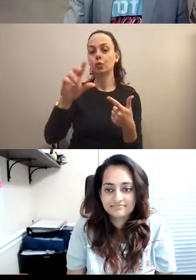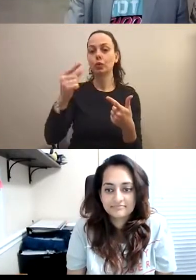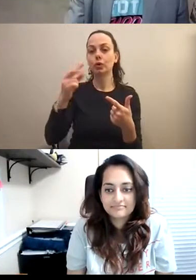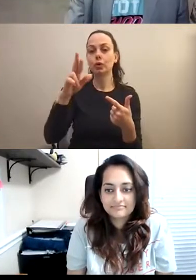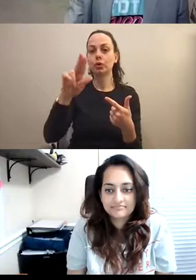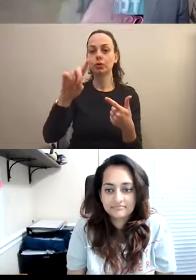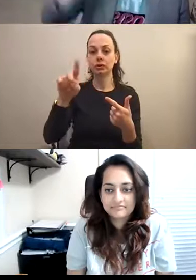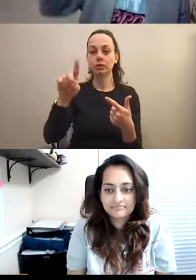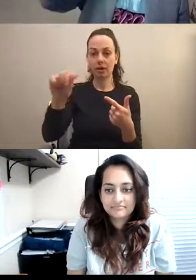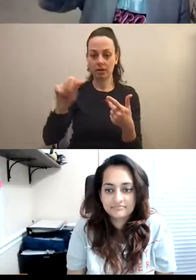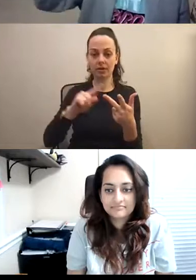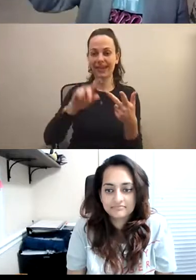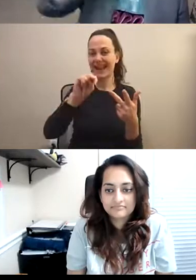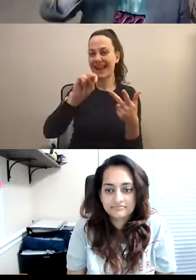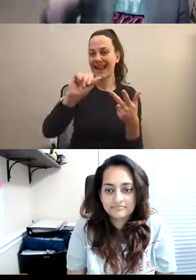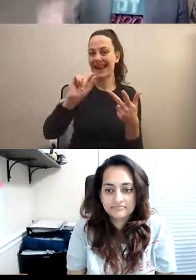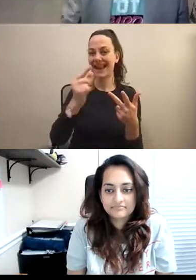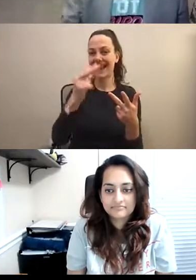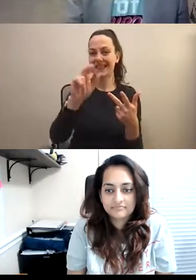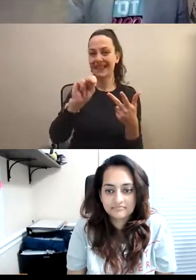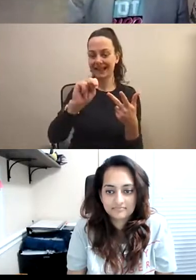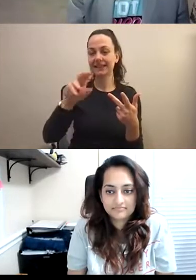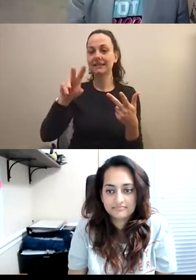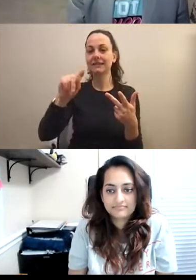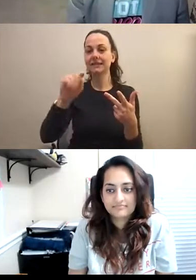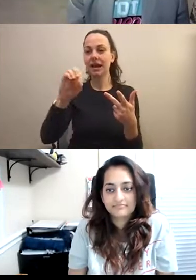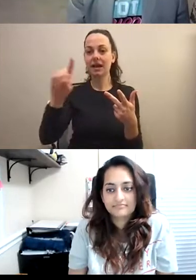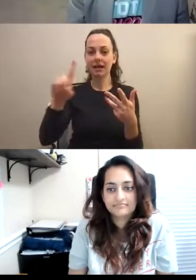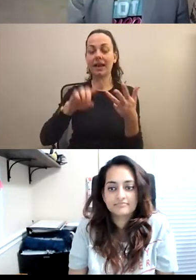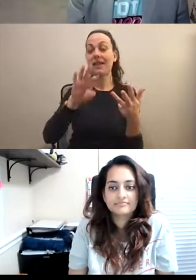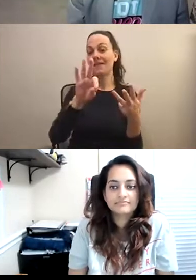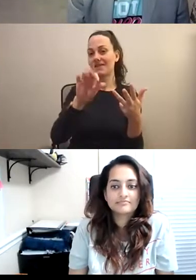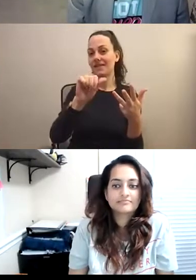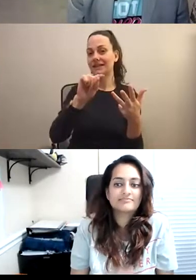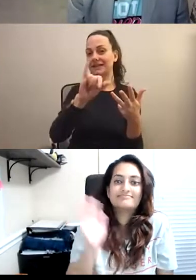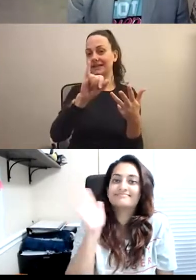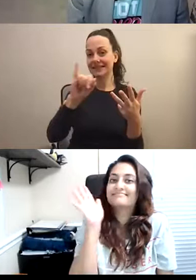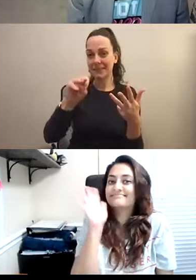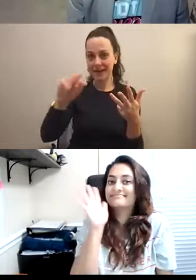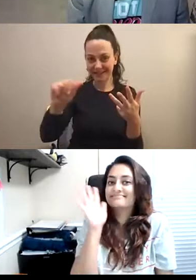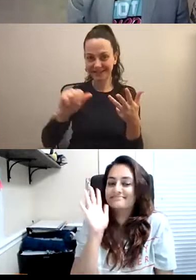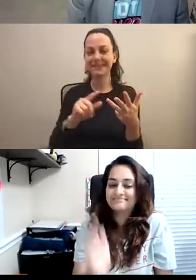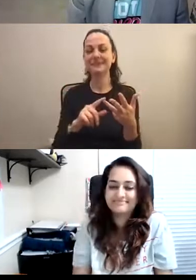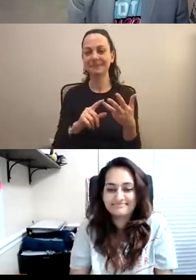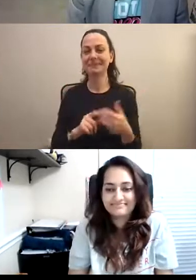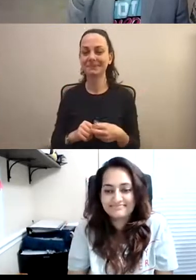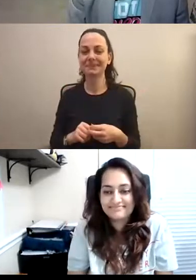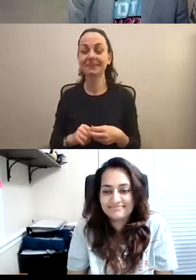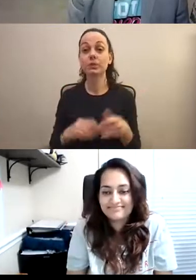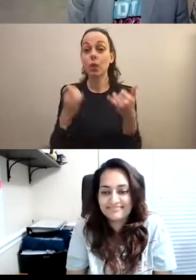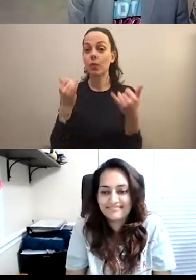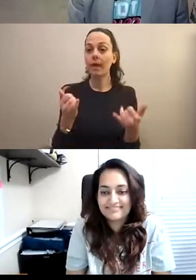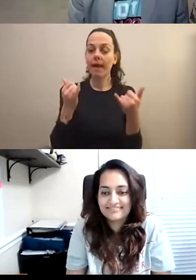Nathan Todd, and Fatima. If at this time, if